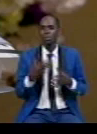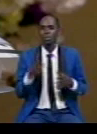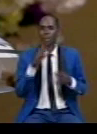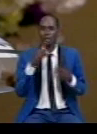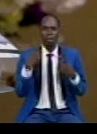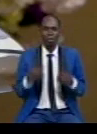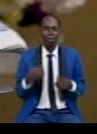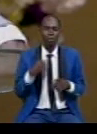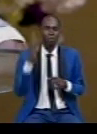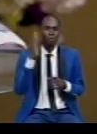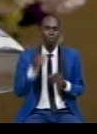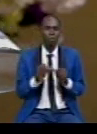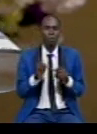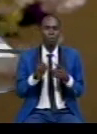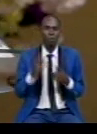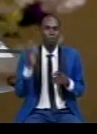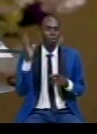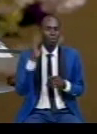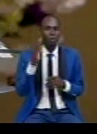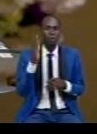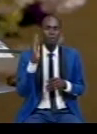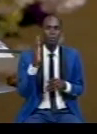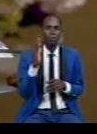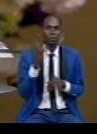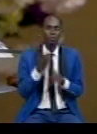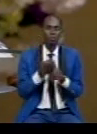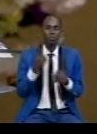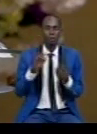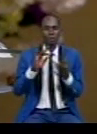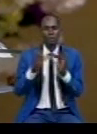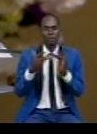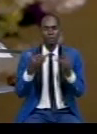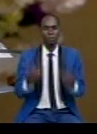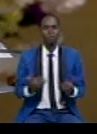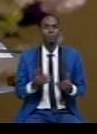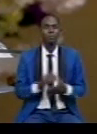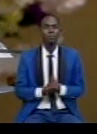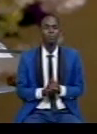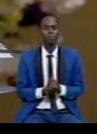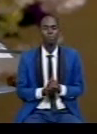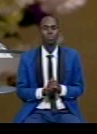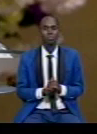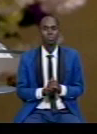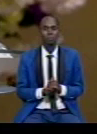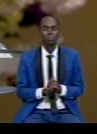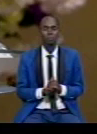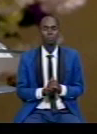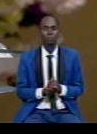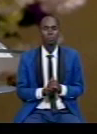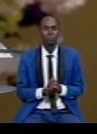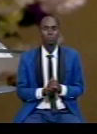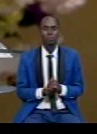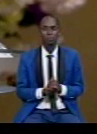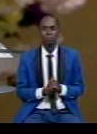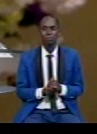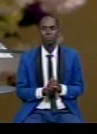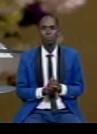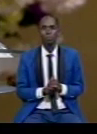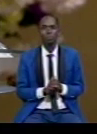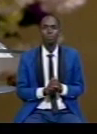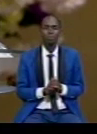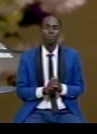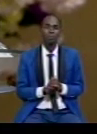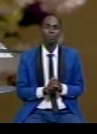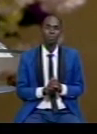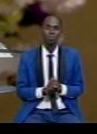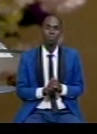to testimonies from the social media. Truthfully, it's a season of